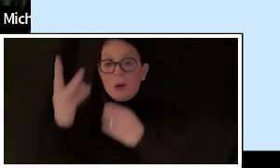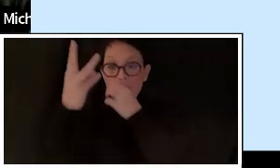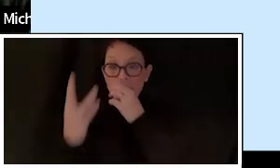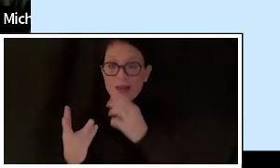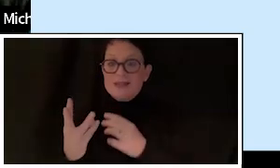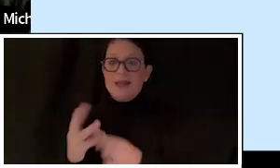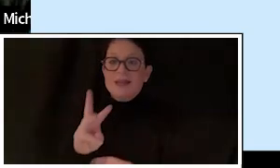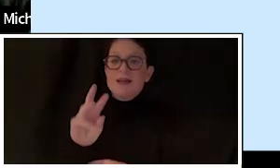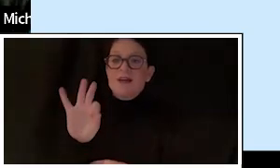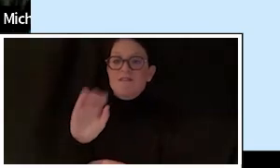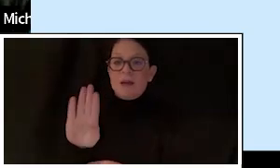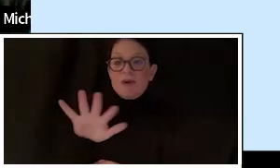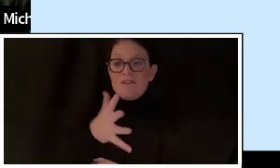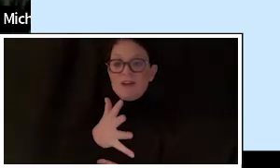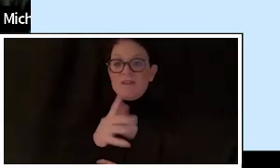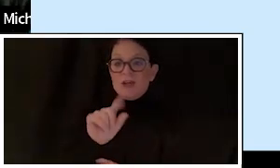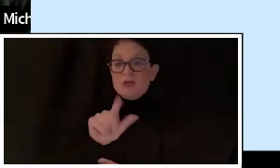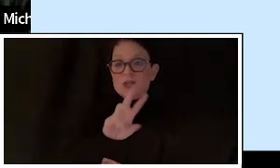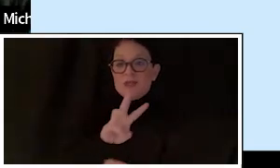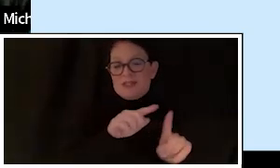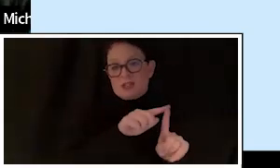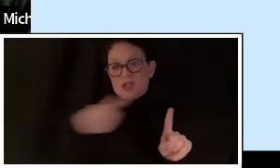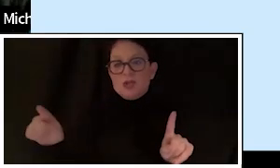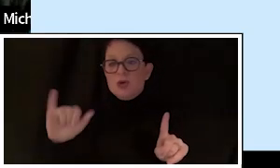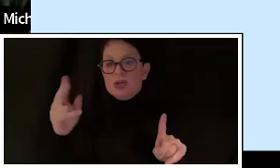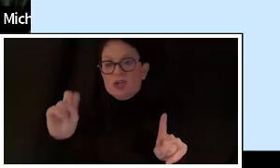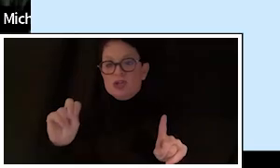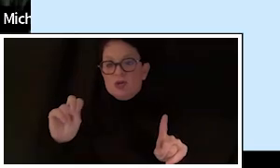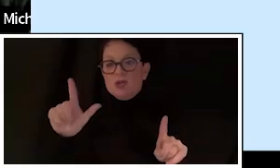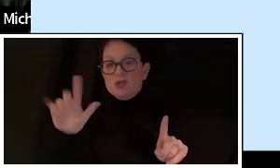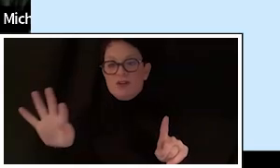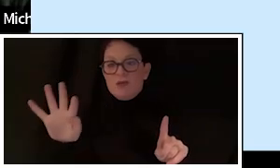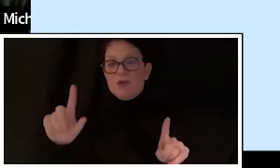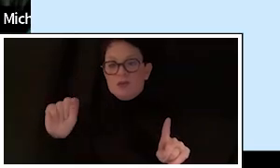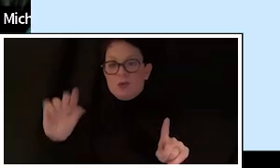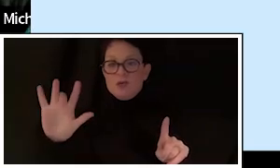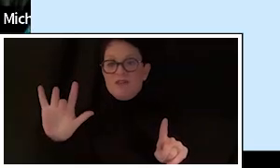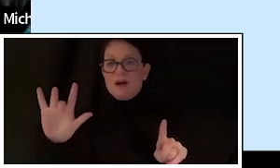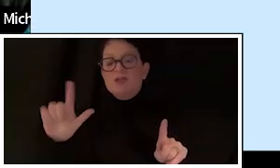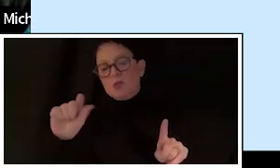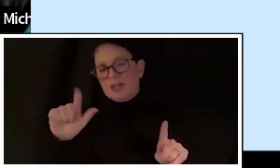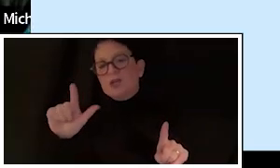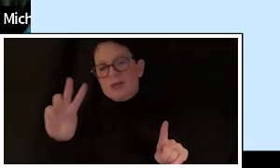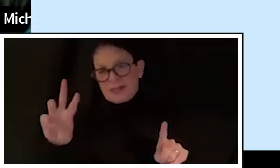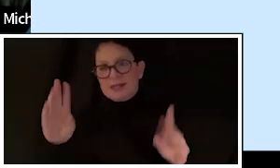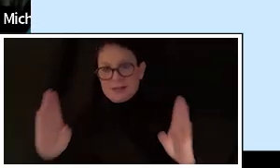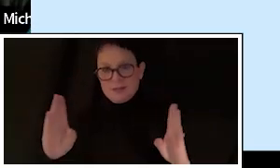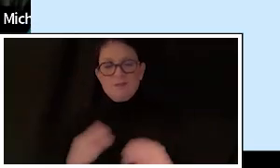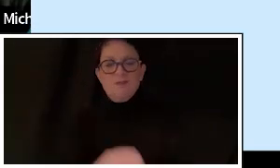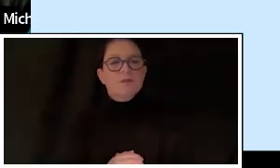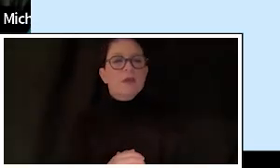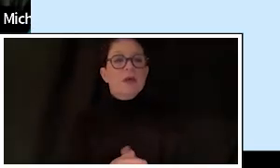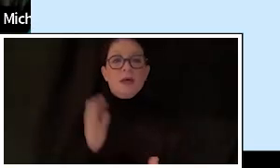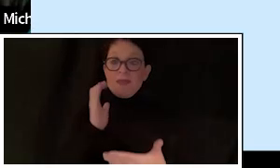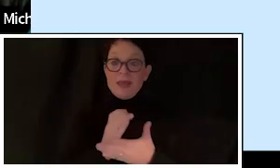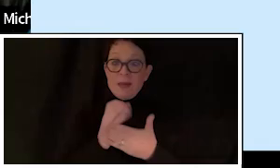Wednesdays from February 5th, 2026 to June 24th, 2026. The image on